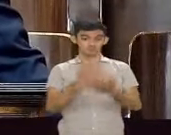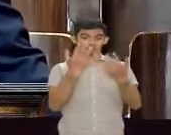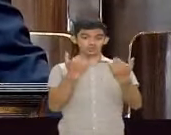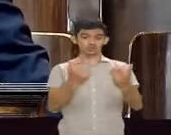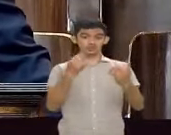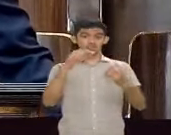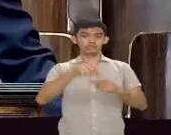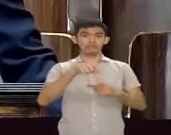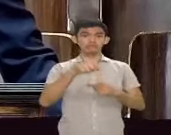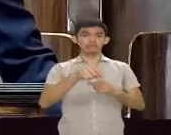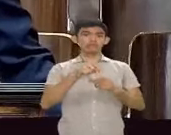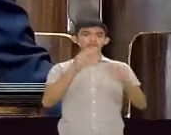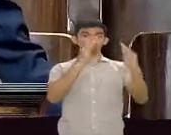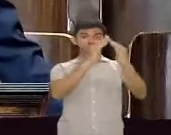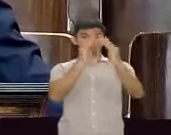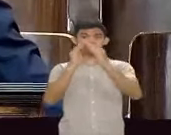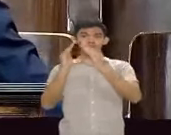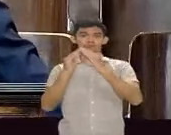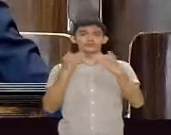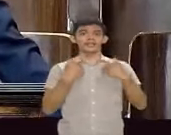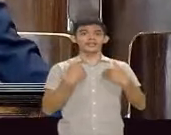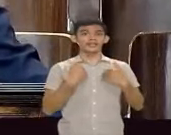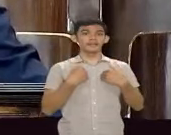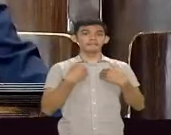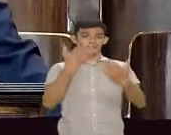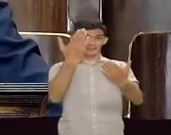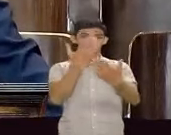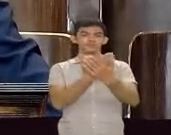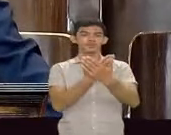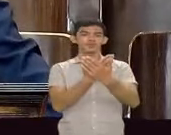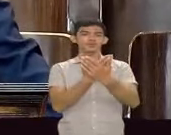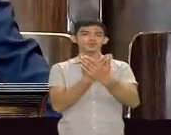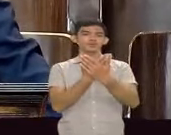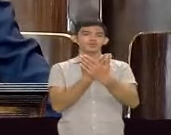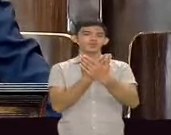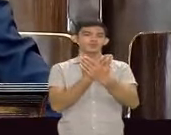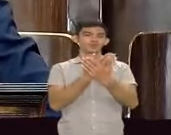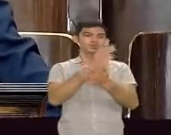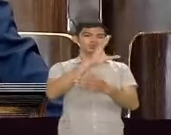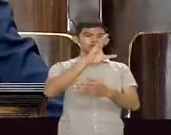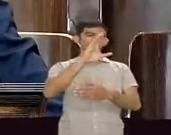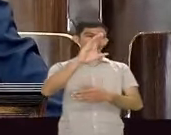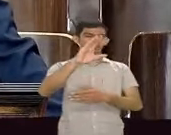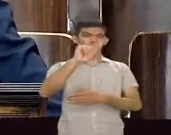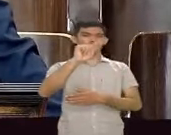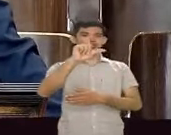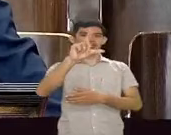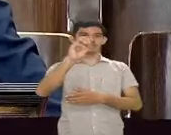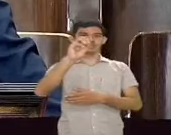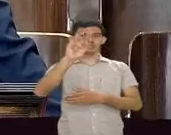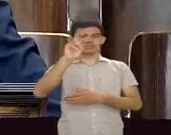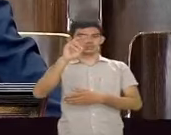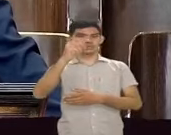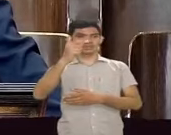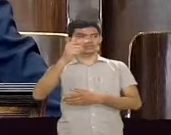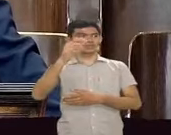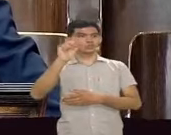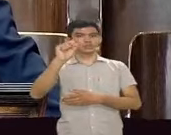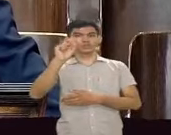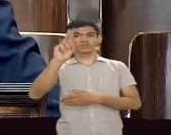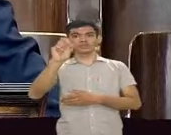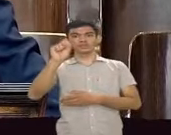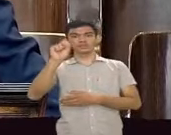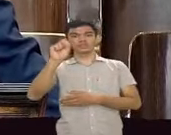Here, sa ato lang, sa atong syudad, na atay bagong santo, si Kalungsod. Og si, duha man ni sila,